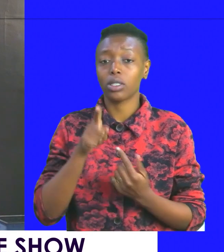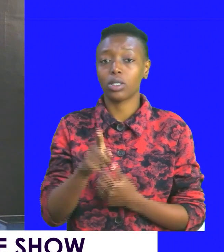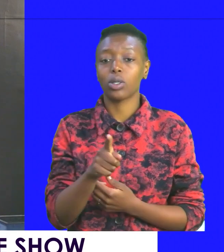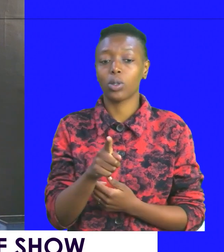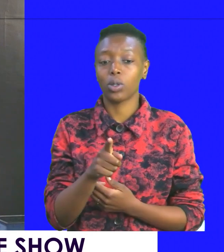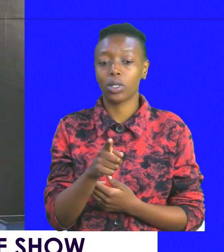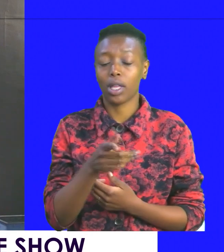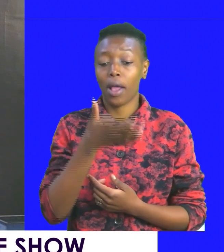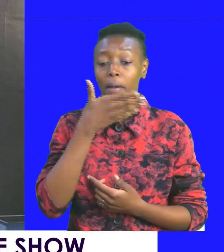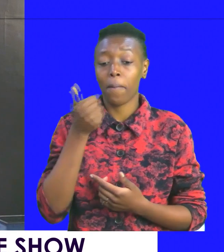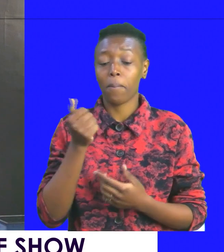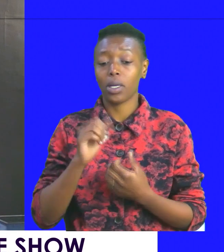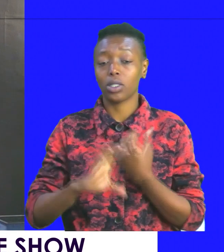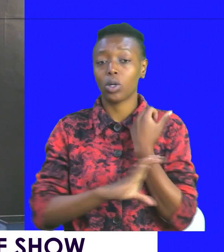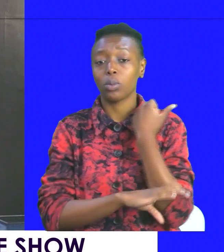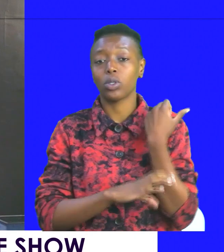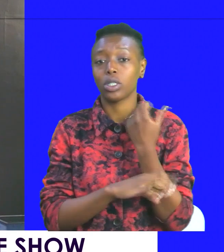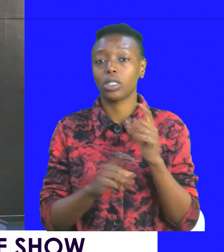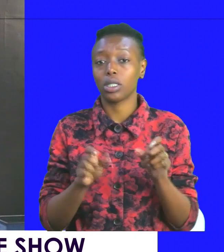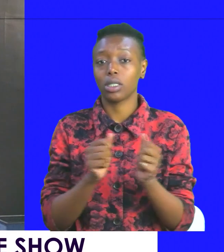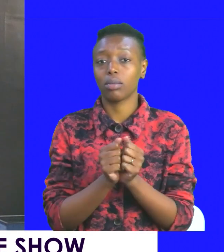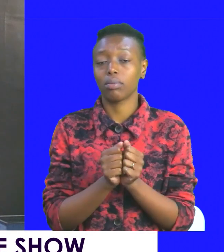better society. Today,